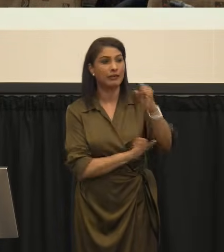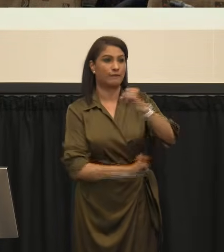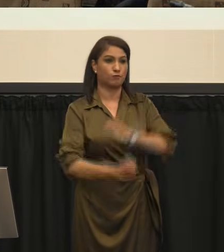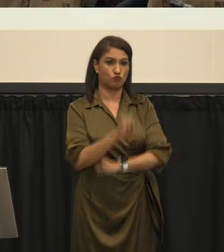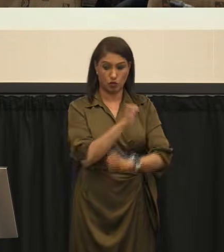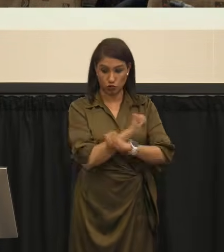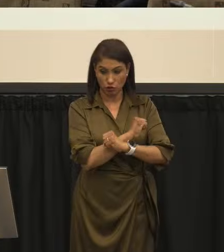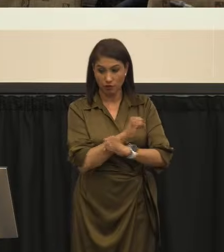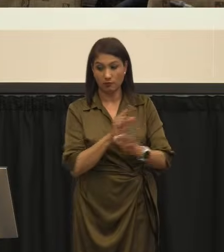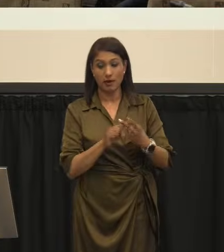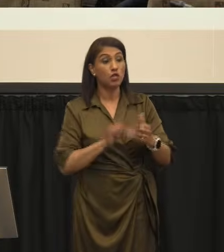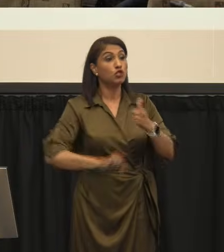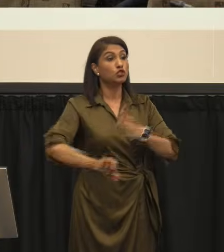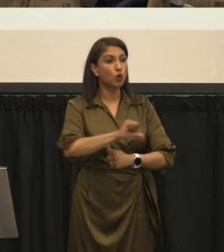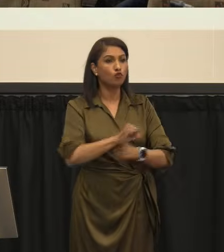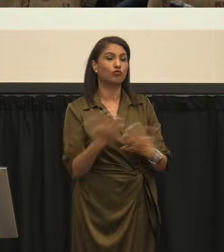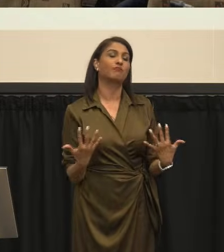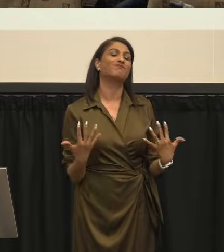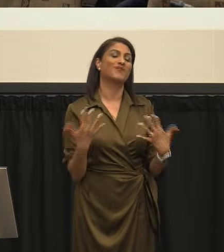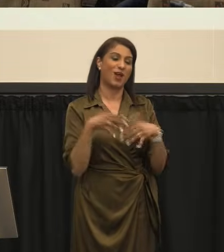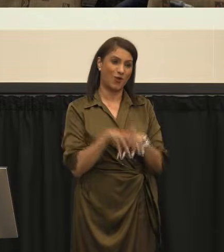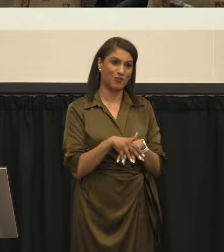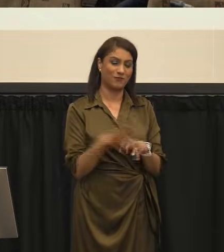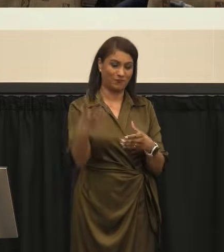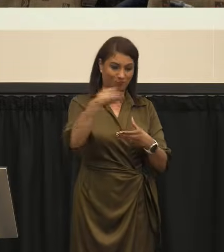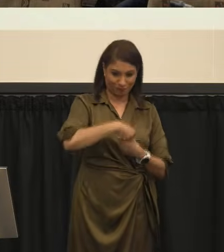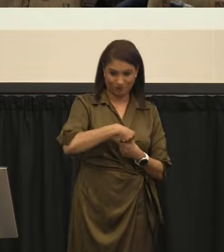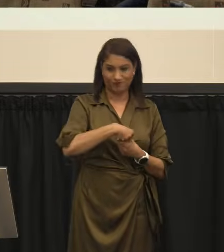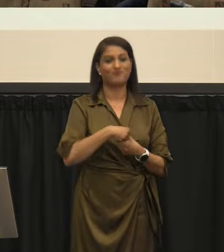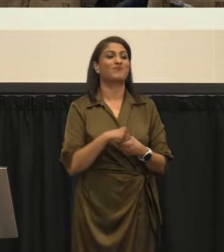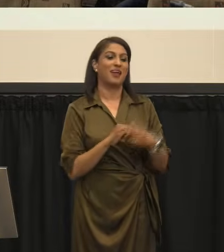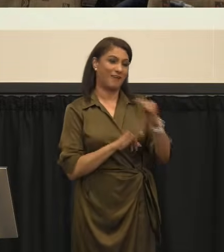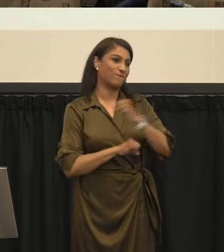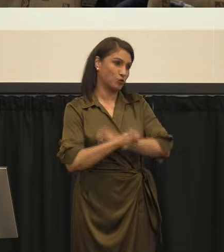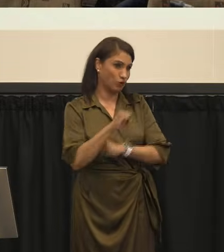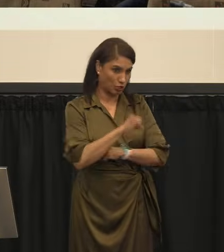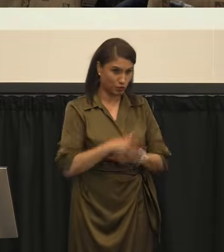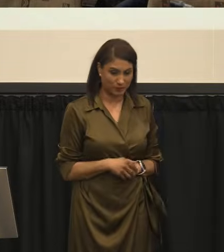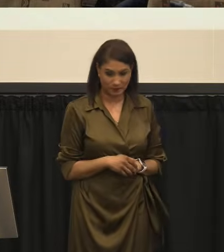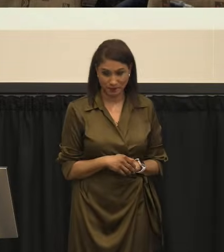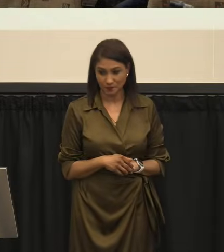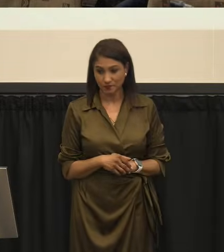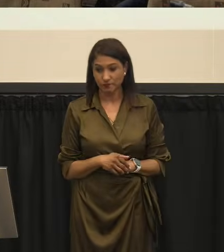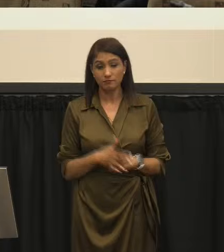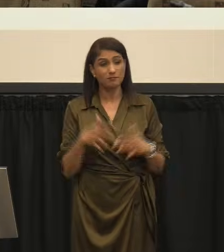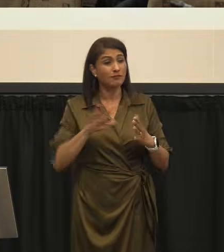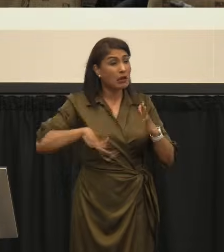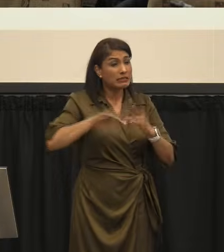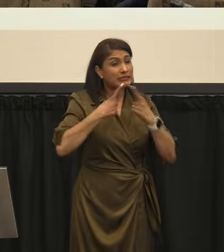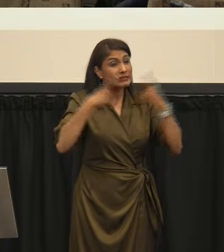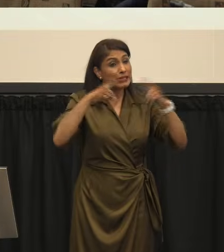a technological infrastructure, as well as a social inclusion infrastructure.